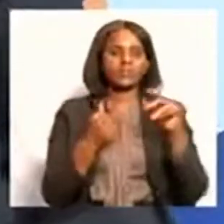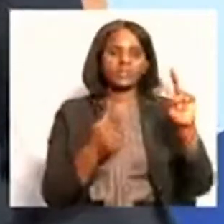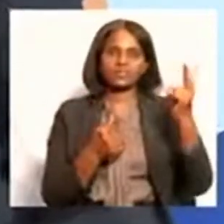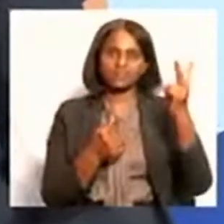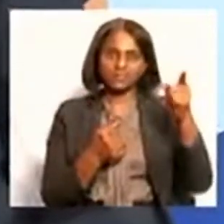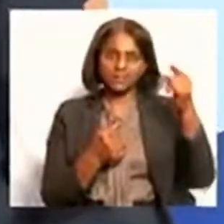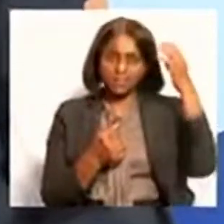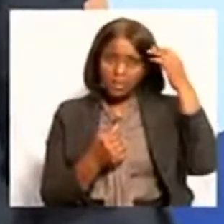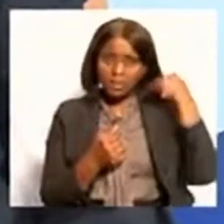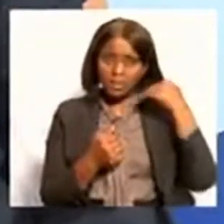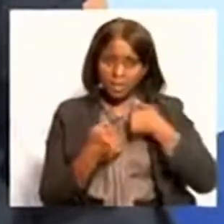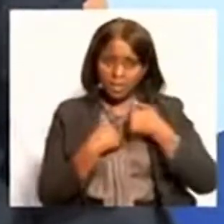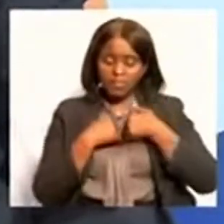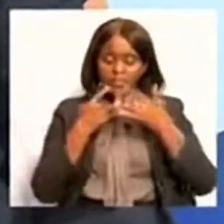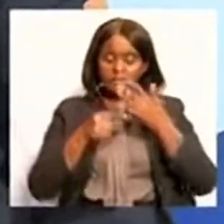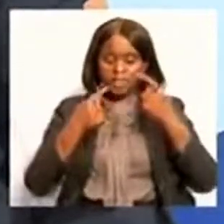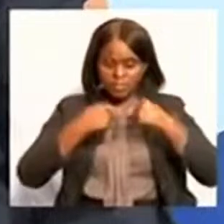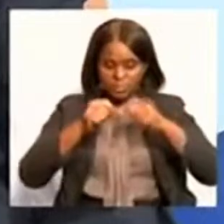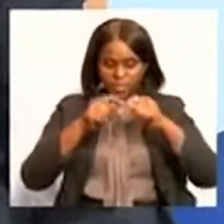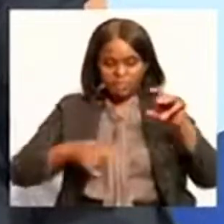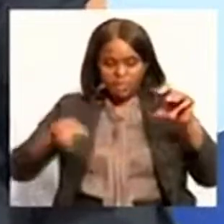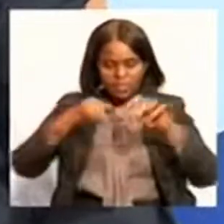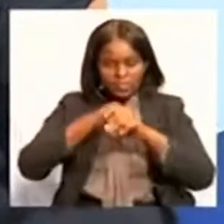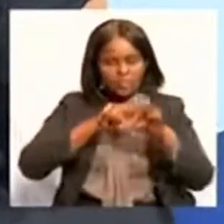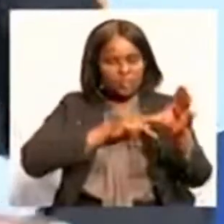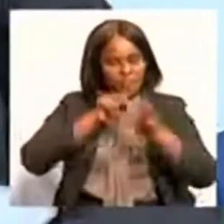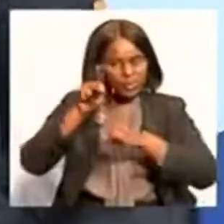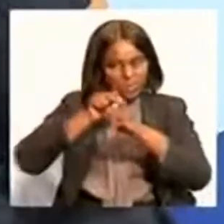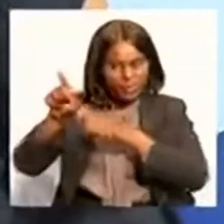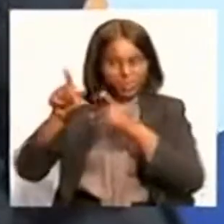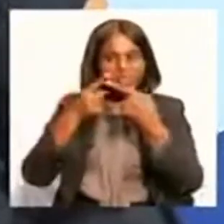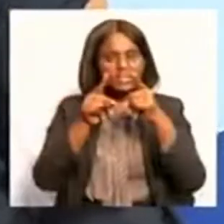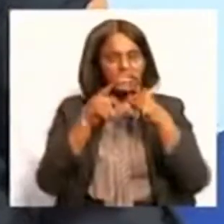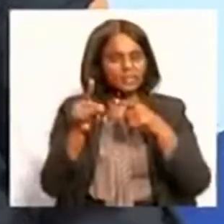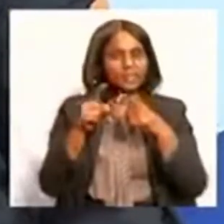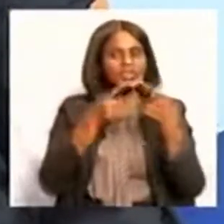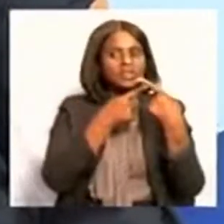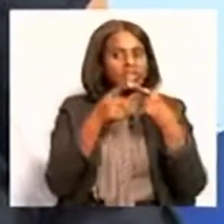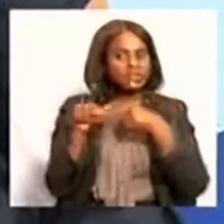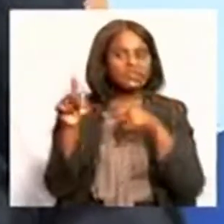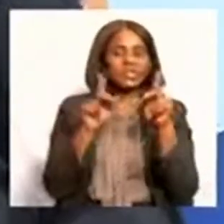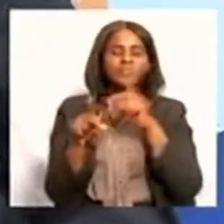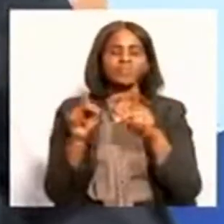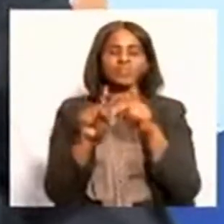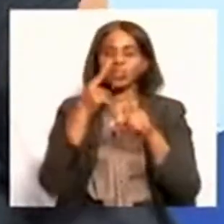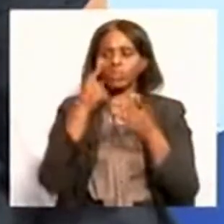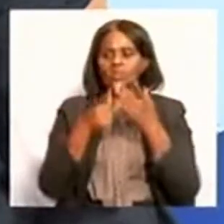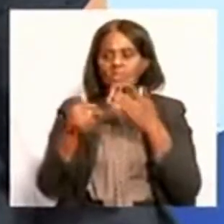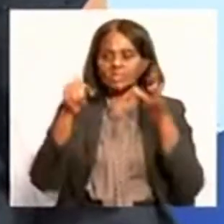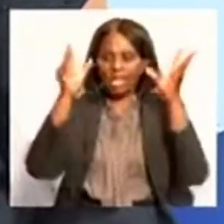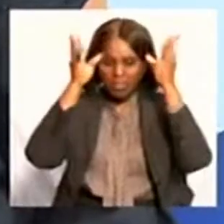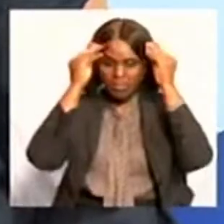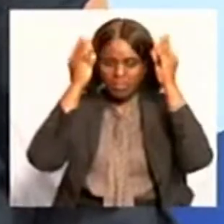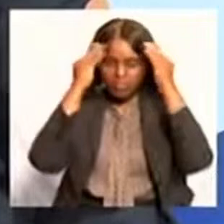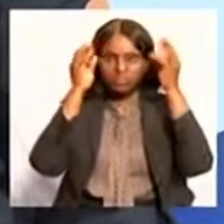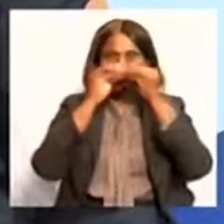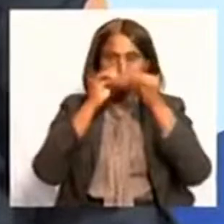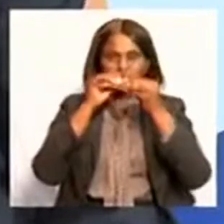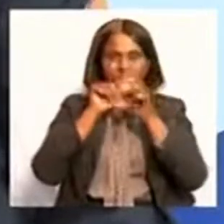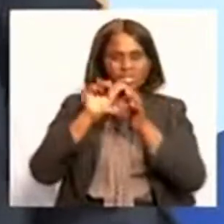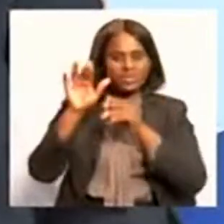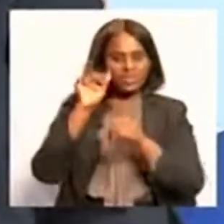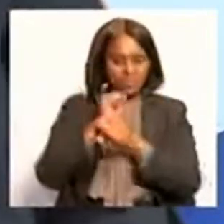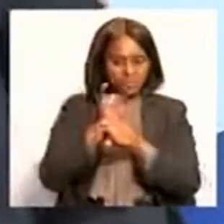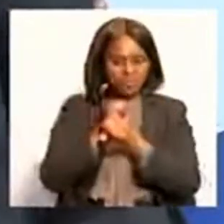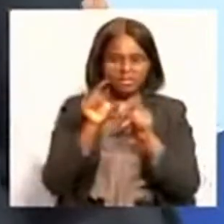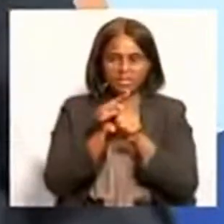the office, I think, has endeavored to recruit professionals of different fields who are very competent to perform their work.